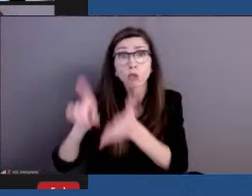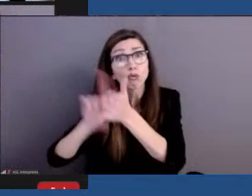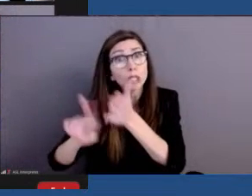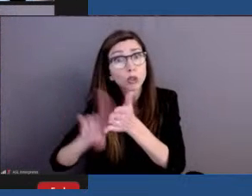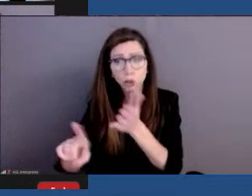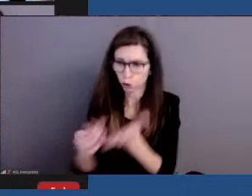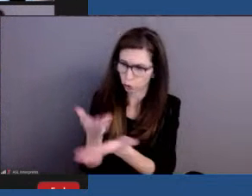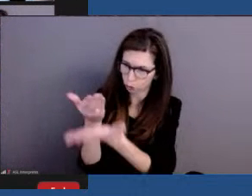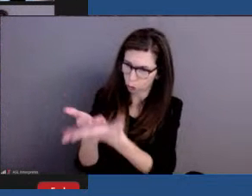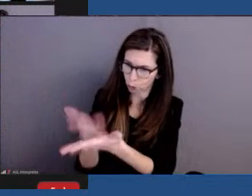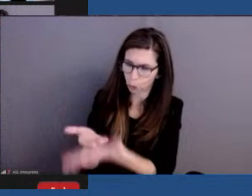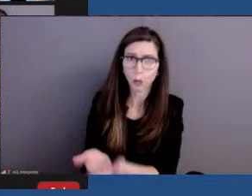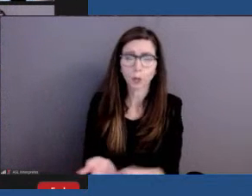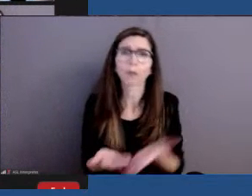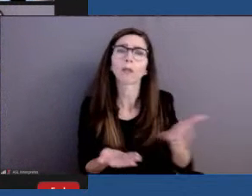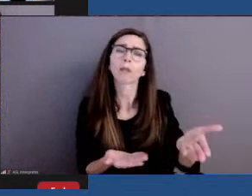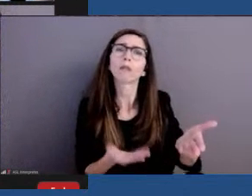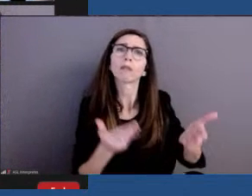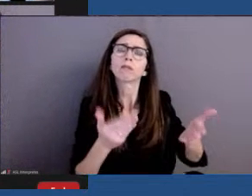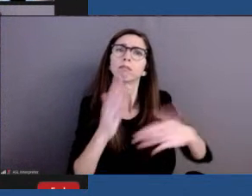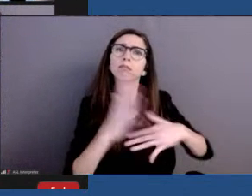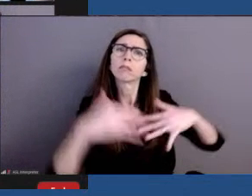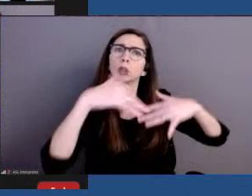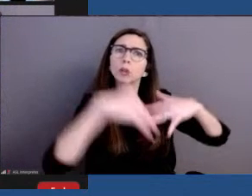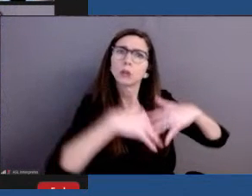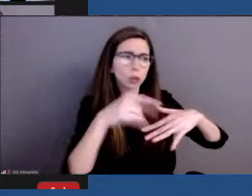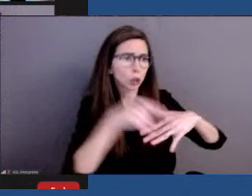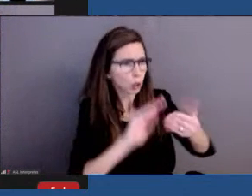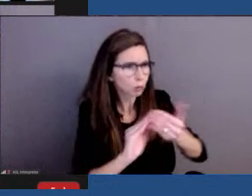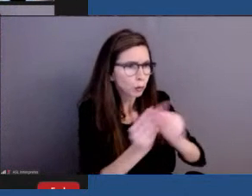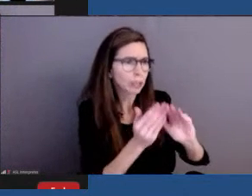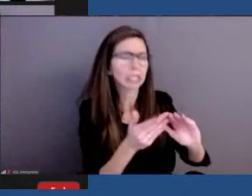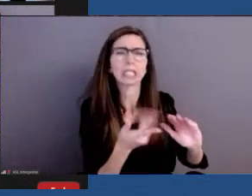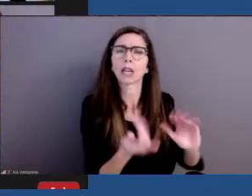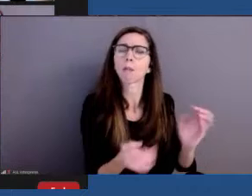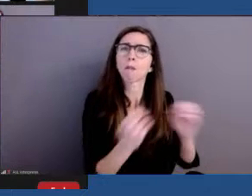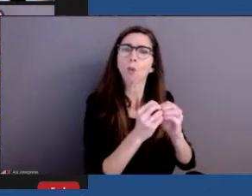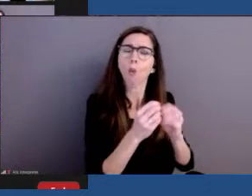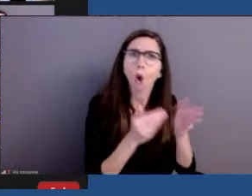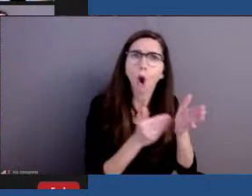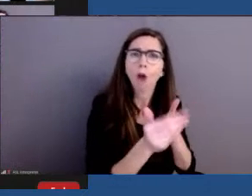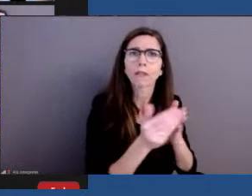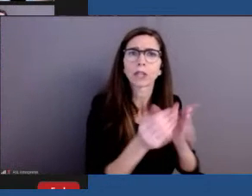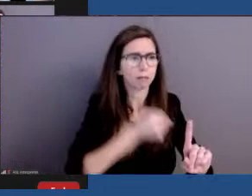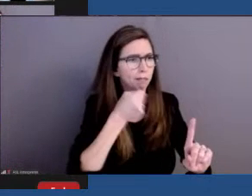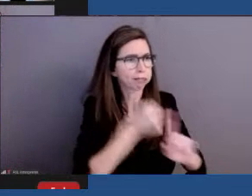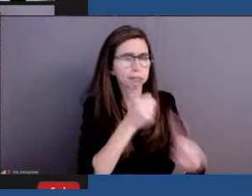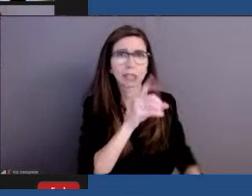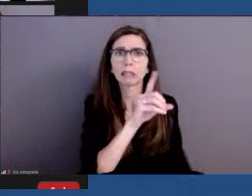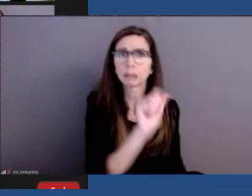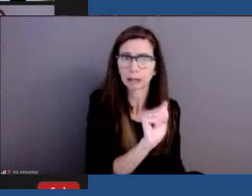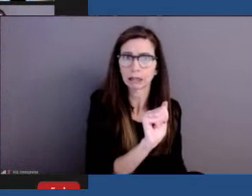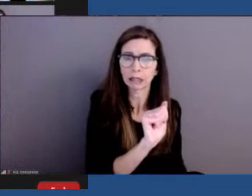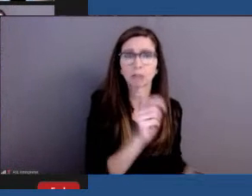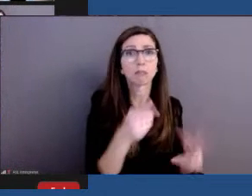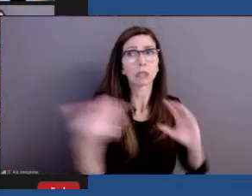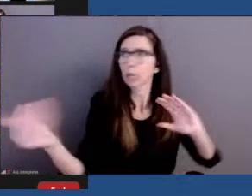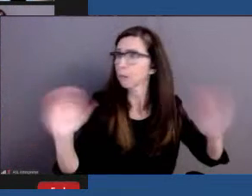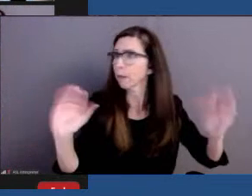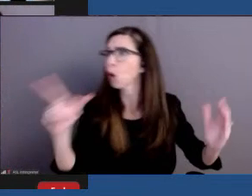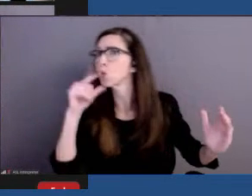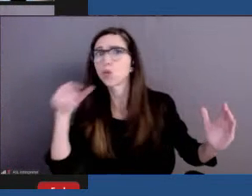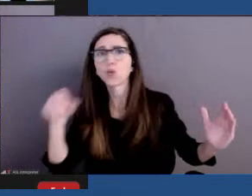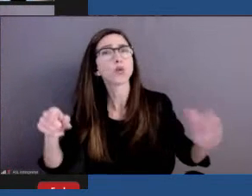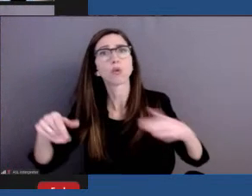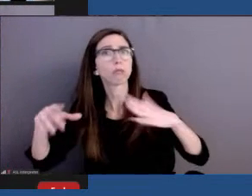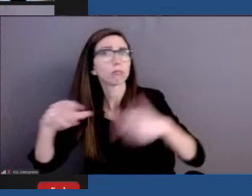disproportionately likely to experience disability in comparison to the general population. In our work to increase